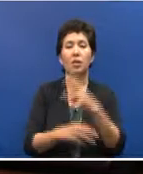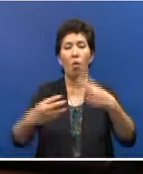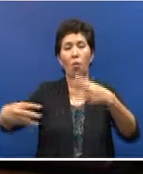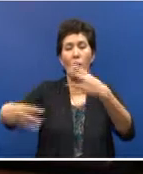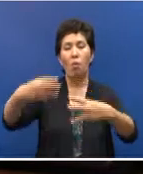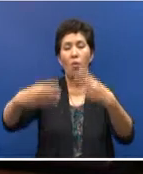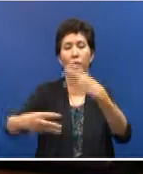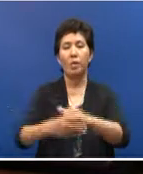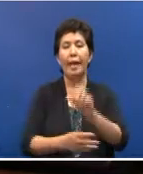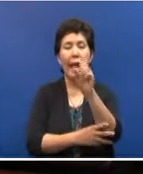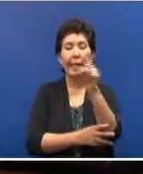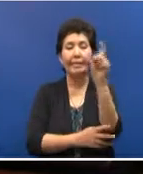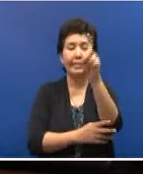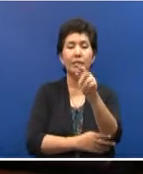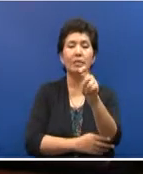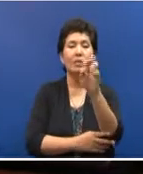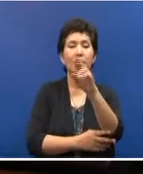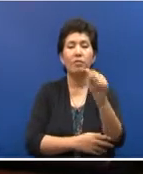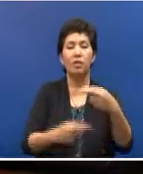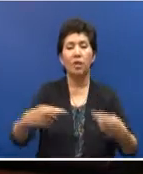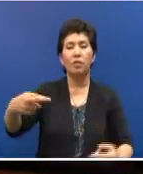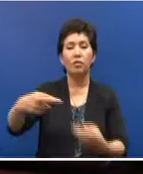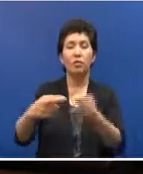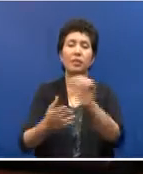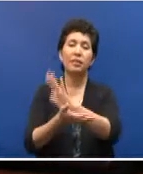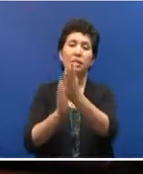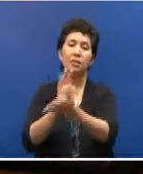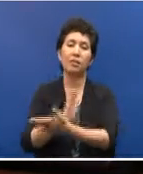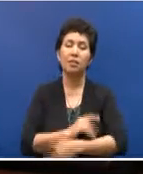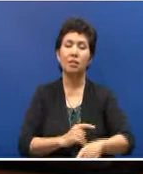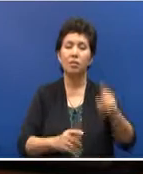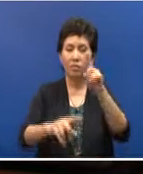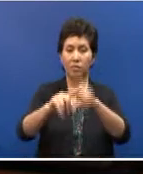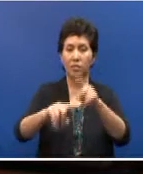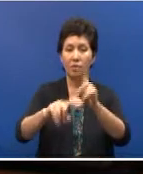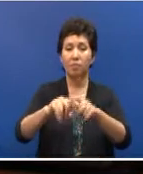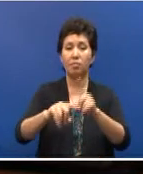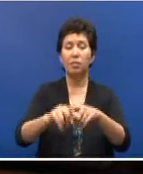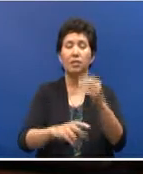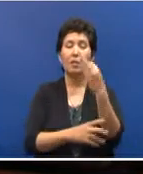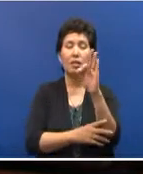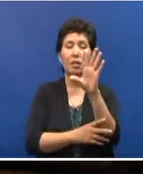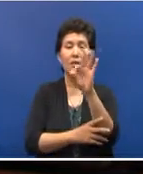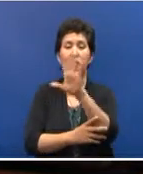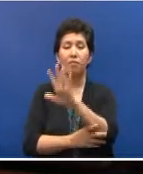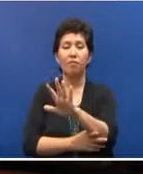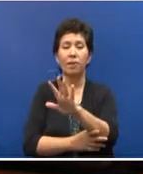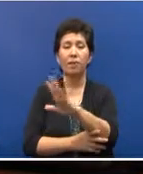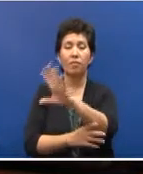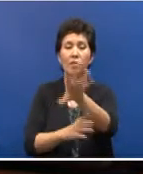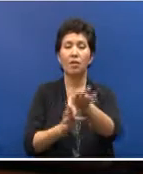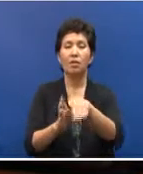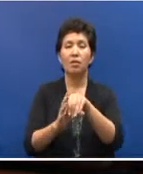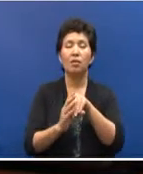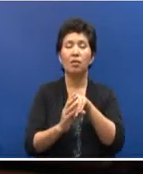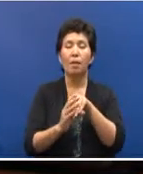of extermination. Okay, so the events in Srebrenica in 1995 included the killing